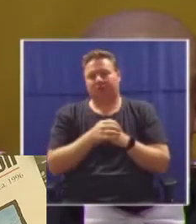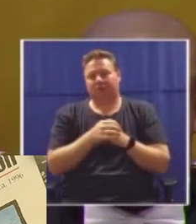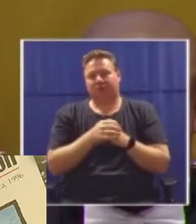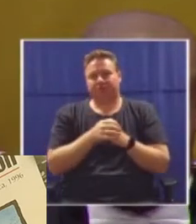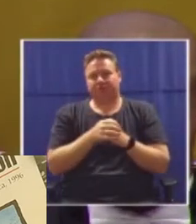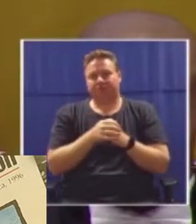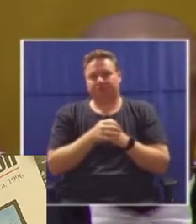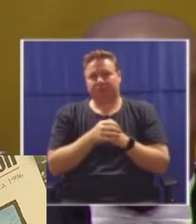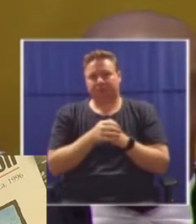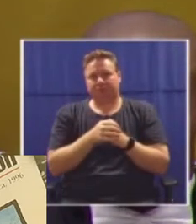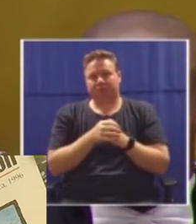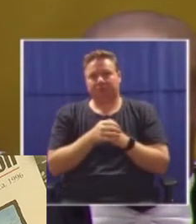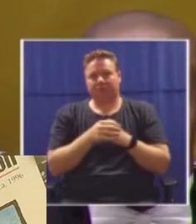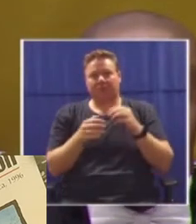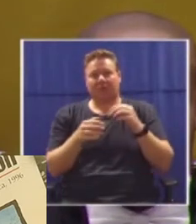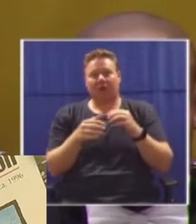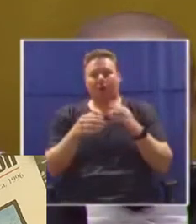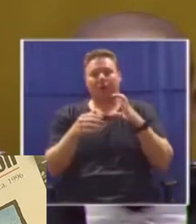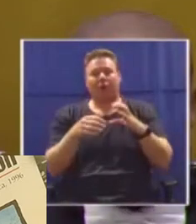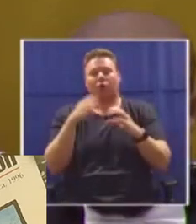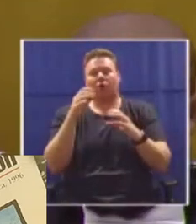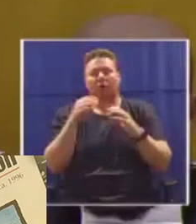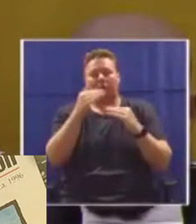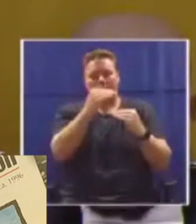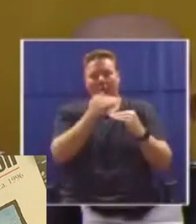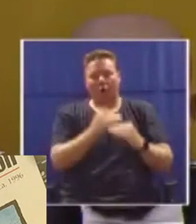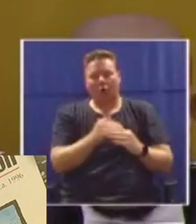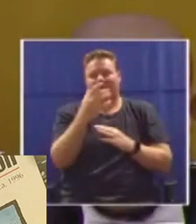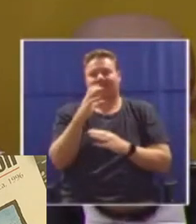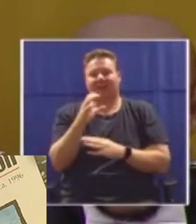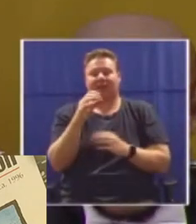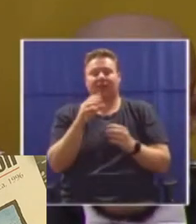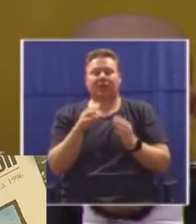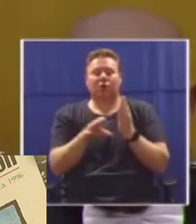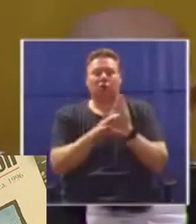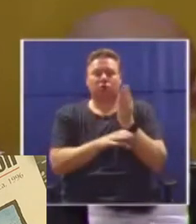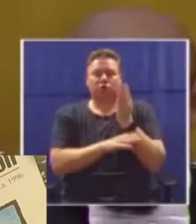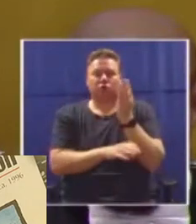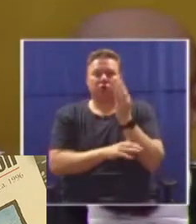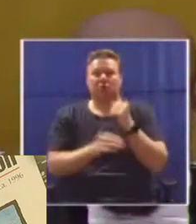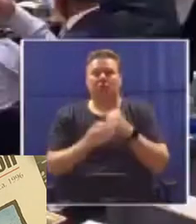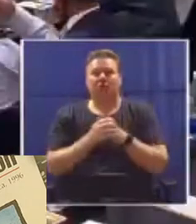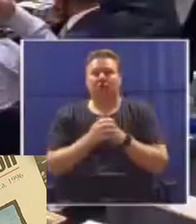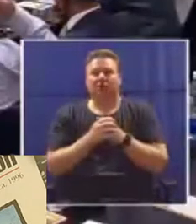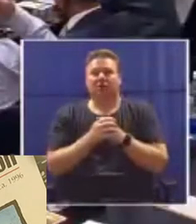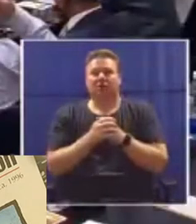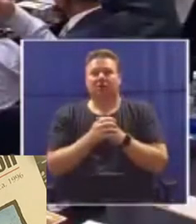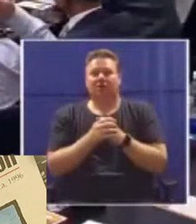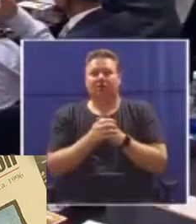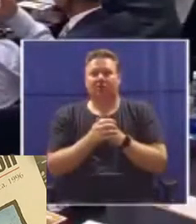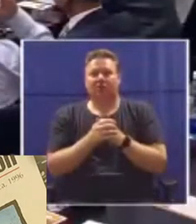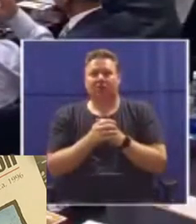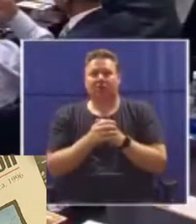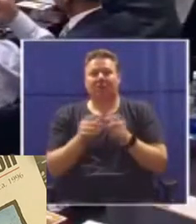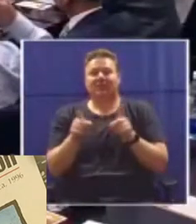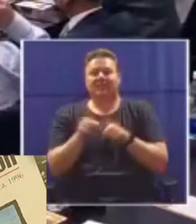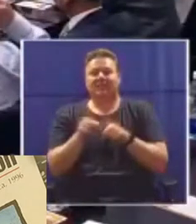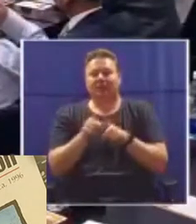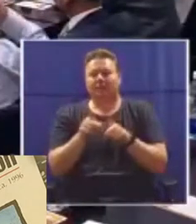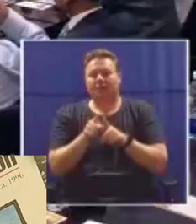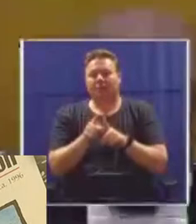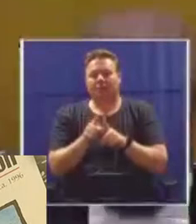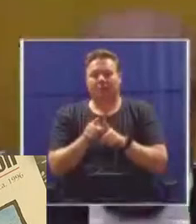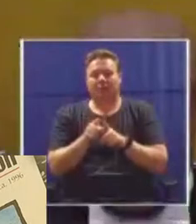3, Paragraph C of the Constitution. Lastly, the vacancy which occurred owing to the resignation of Mr.